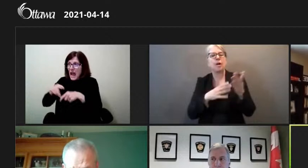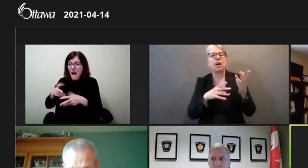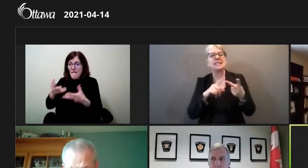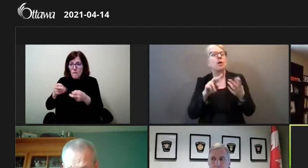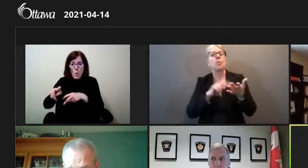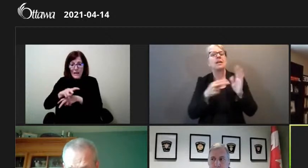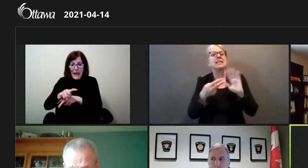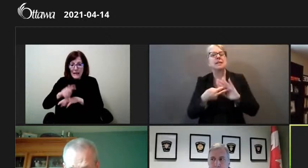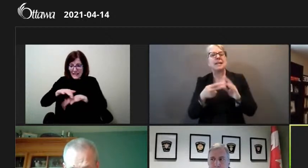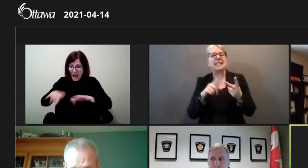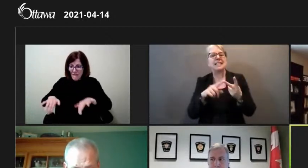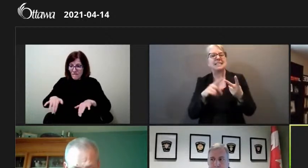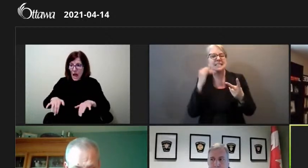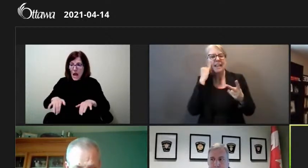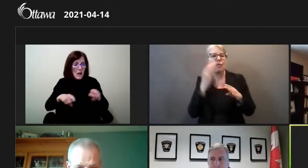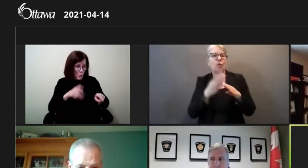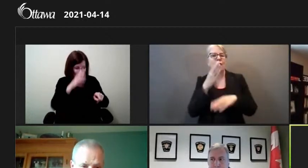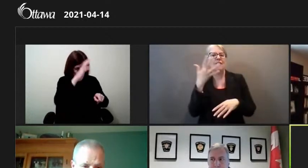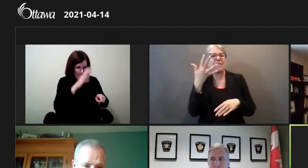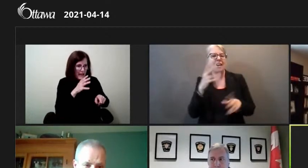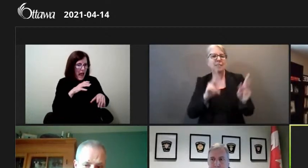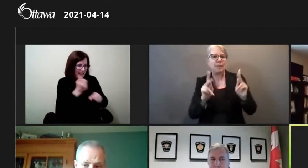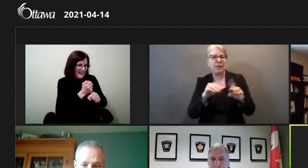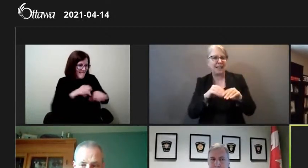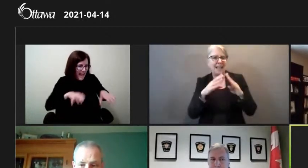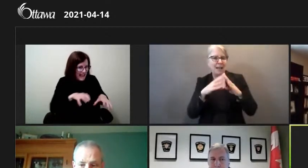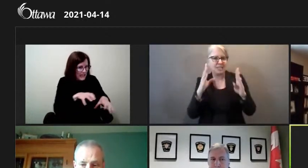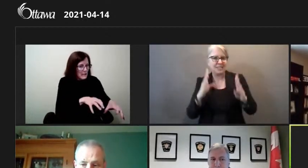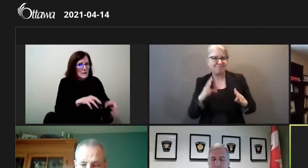then means they're over five people in the household?